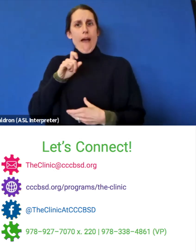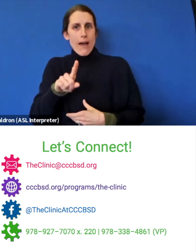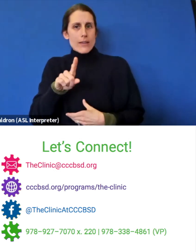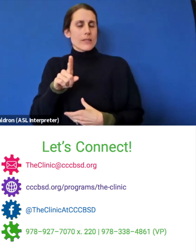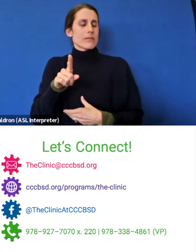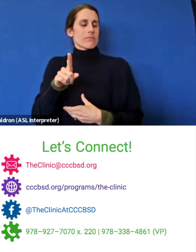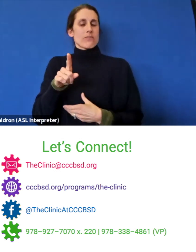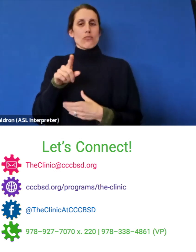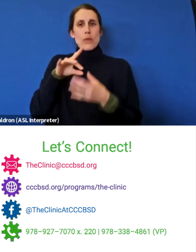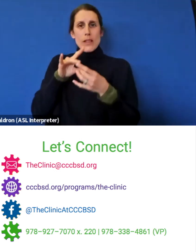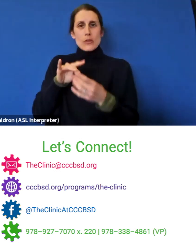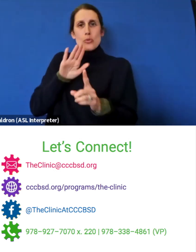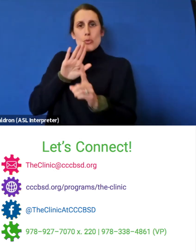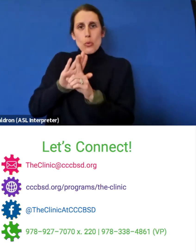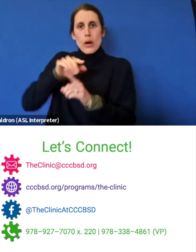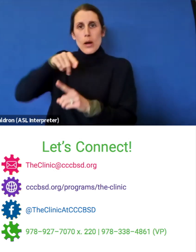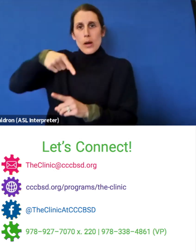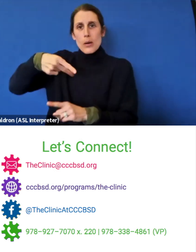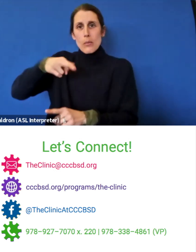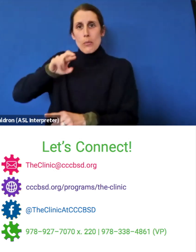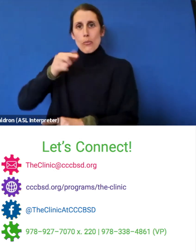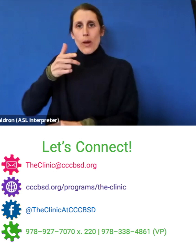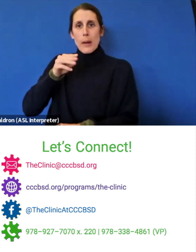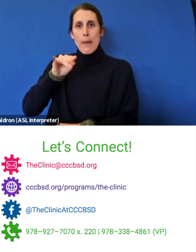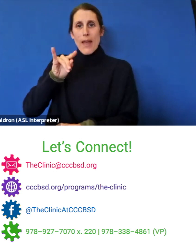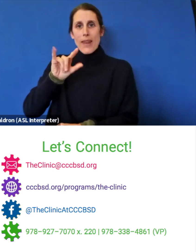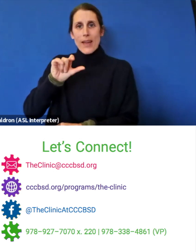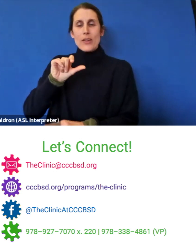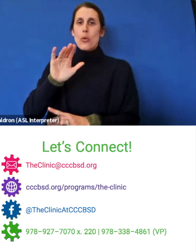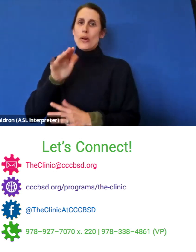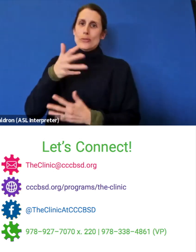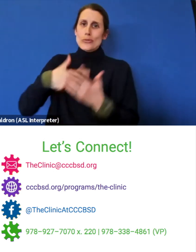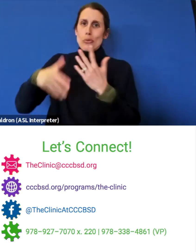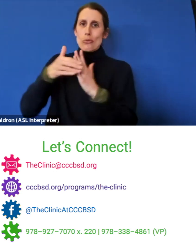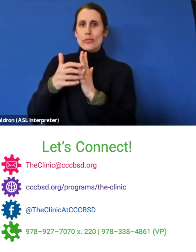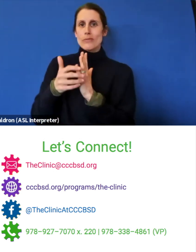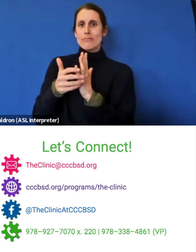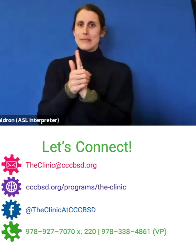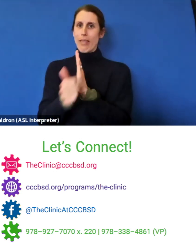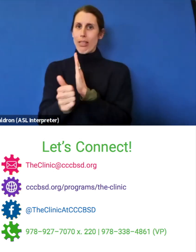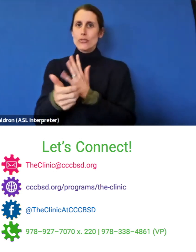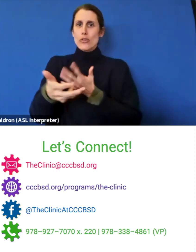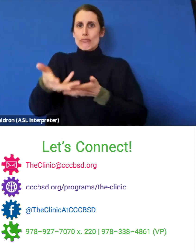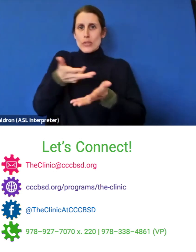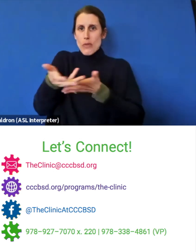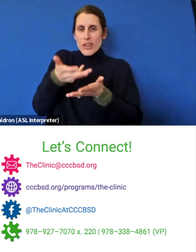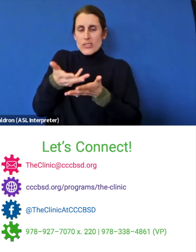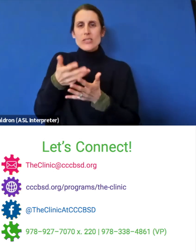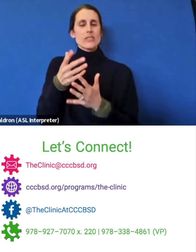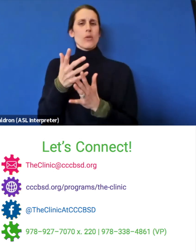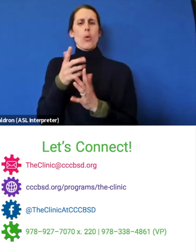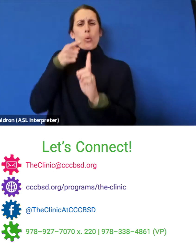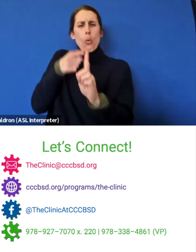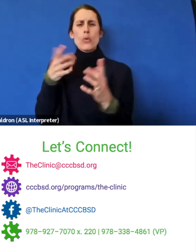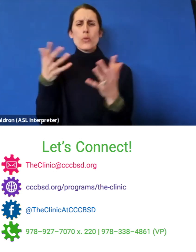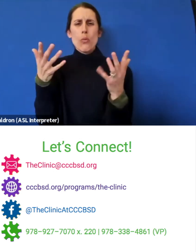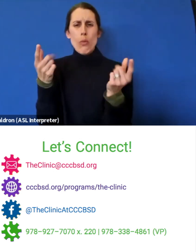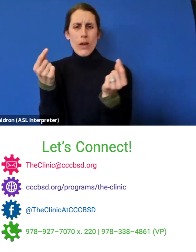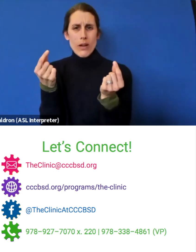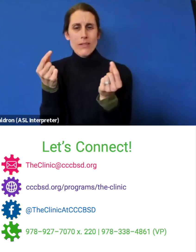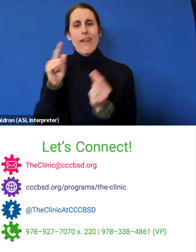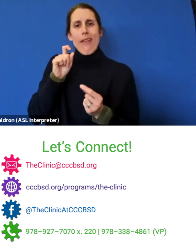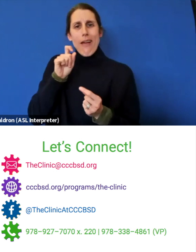improve those, your social skills or your social interactions with people? And maybe those can be targeted with support.